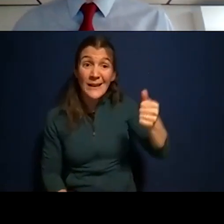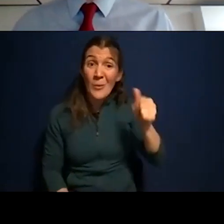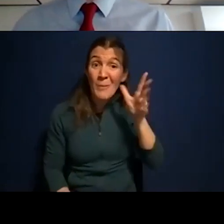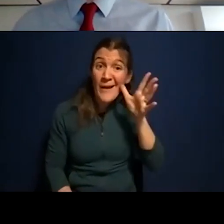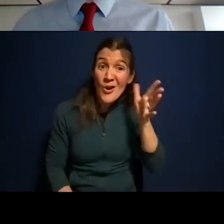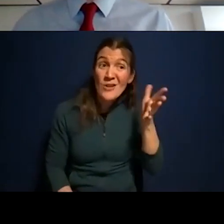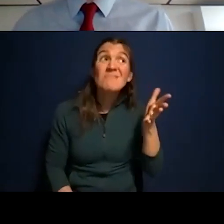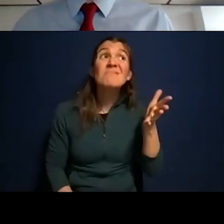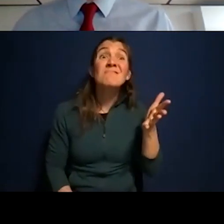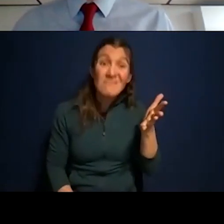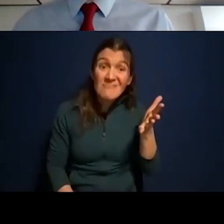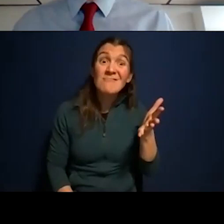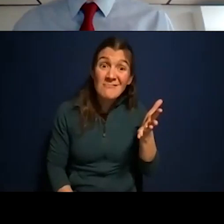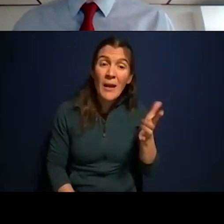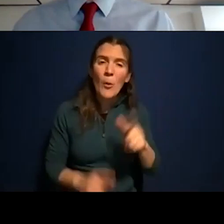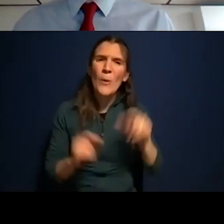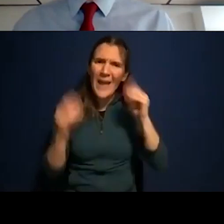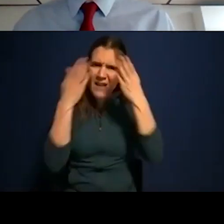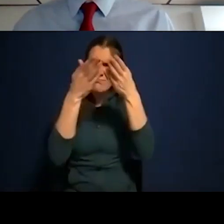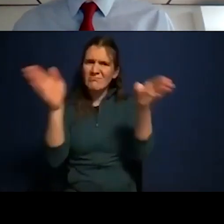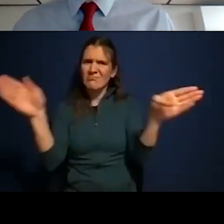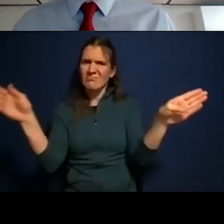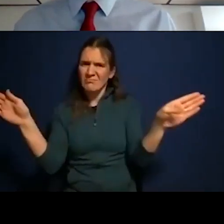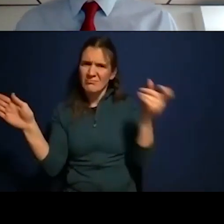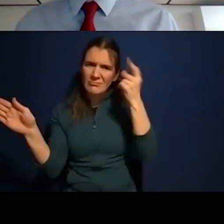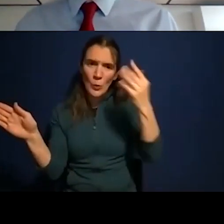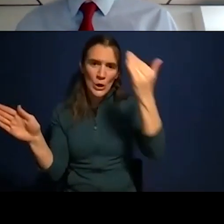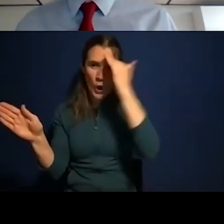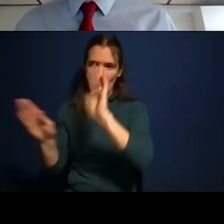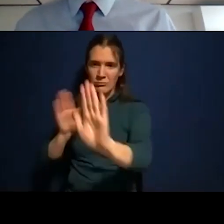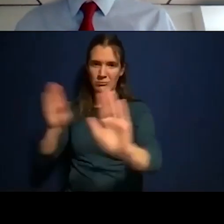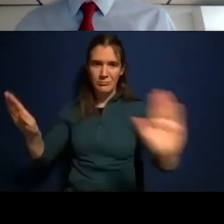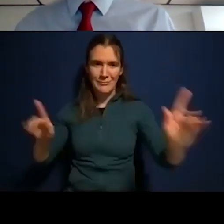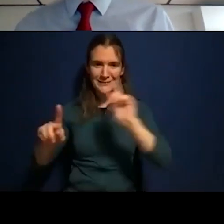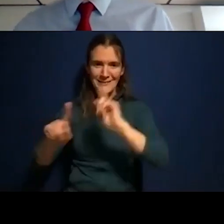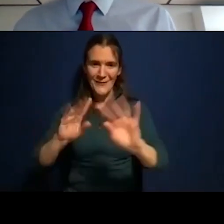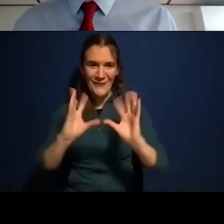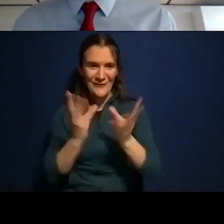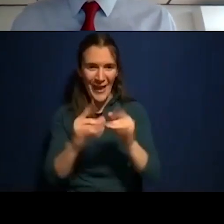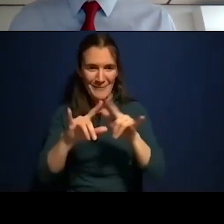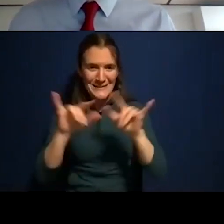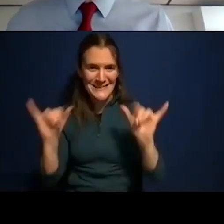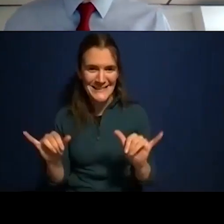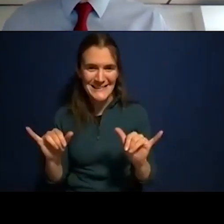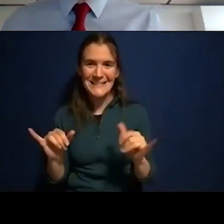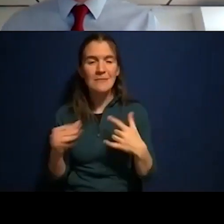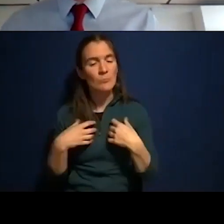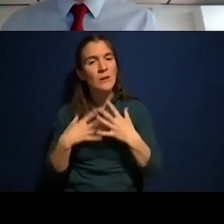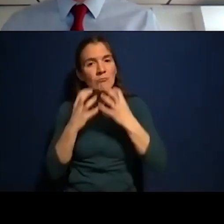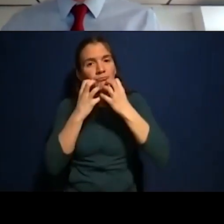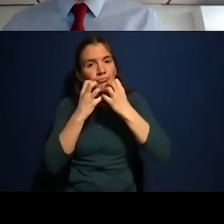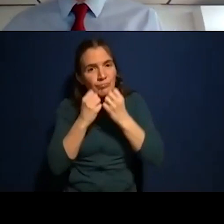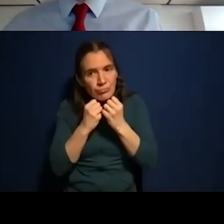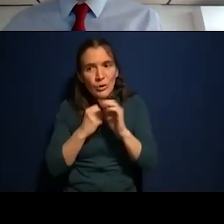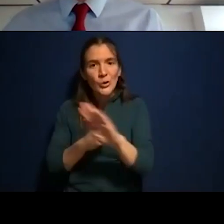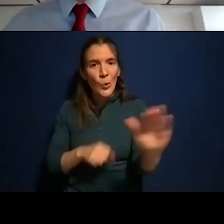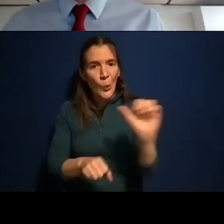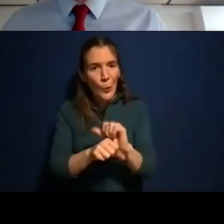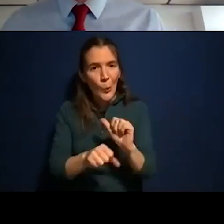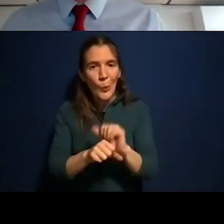broader than that. Because, you know, we understand that, you know, there's a value to